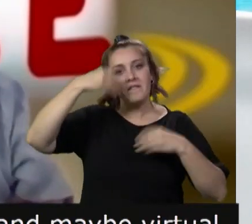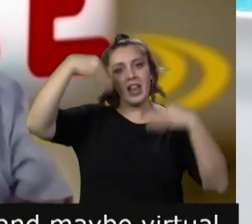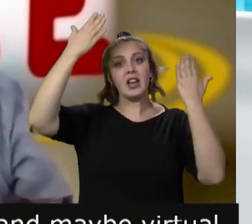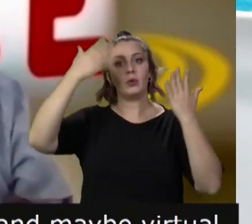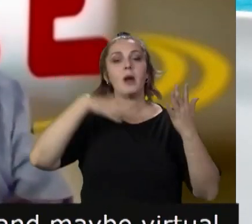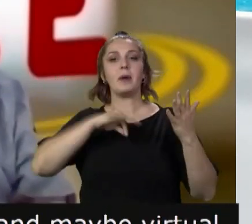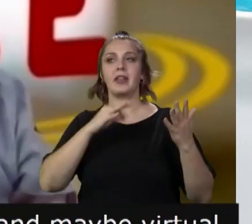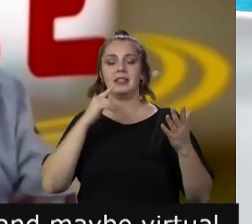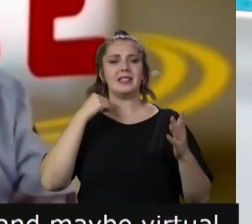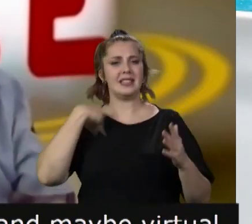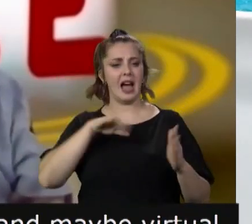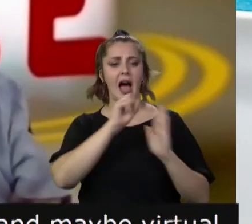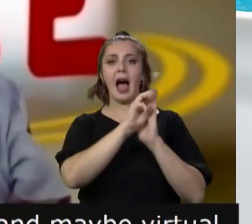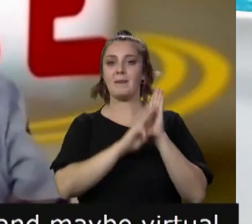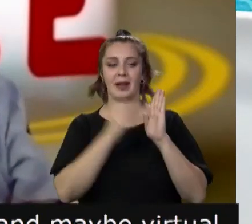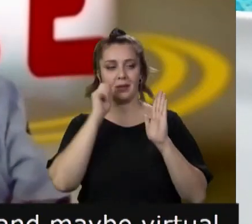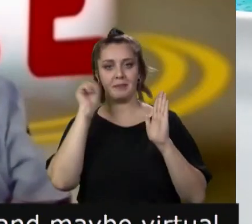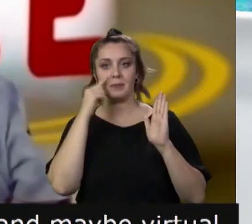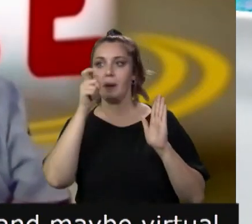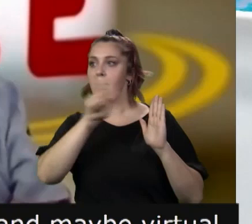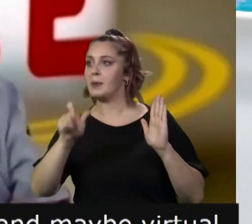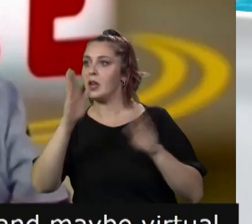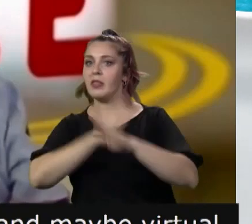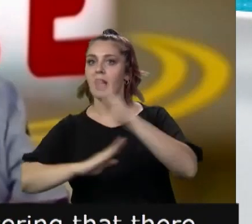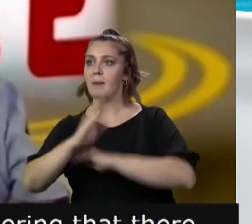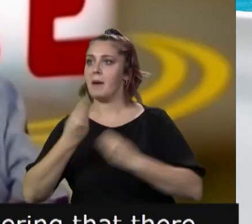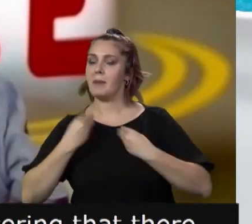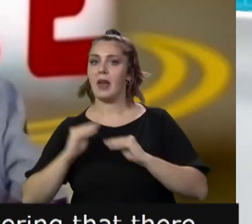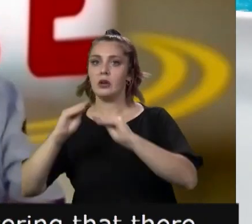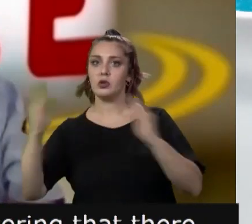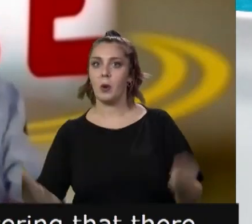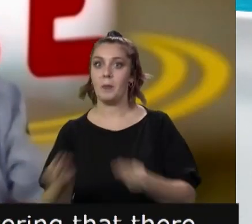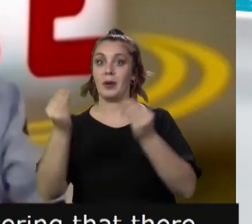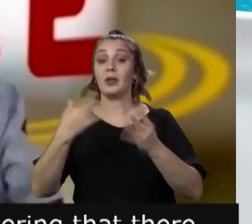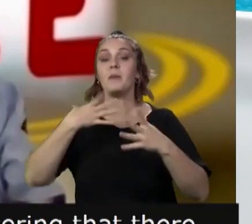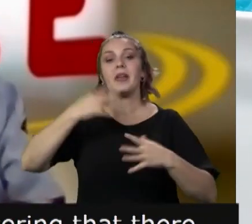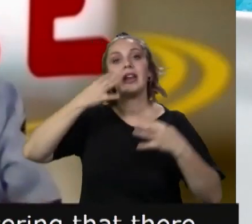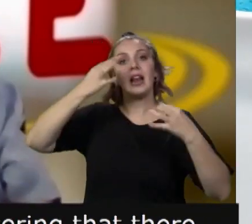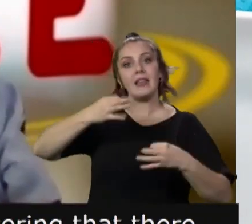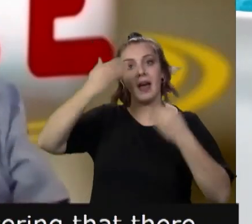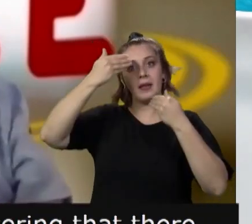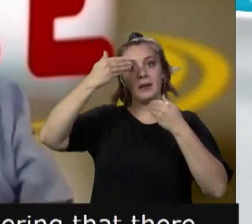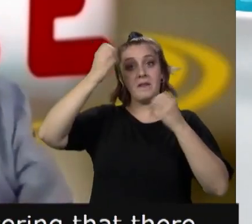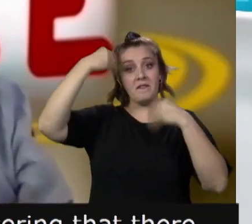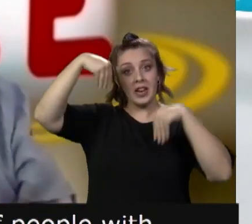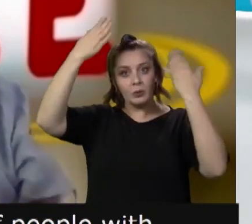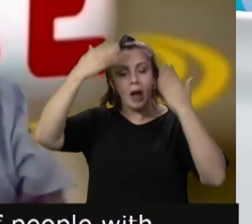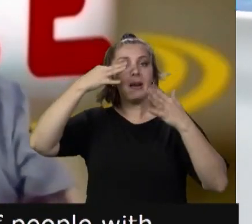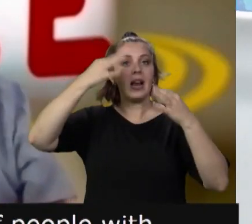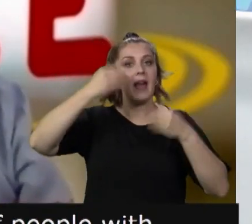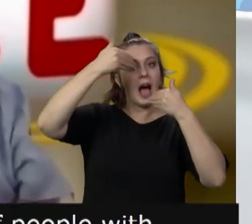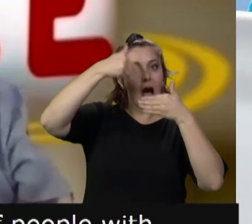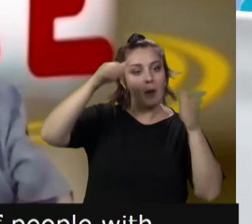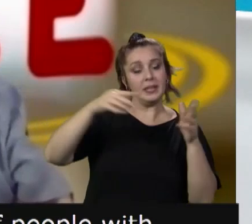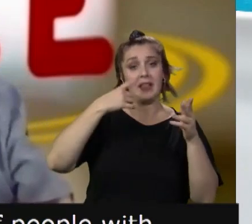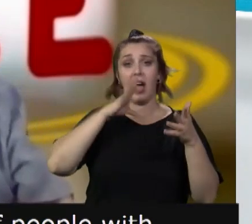we're discovering that there are applications that help to improve the lives of people with disabilities. And maybe the virtual reality and augmented